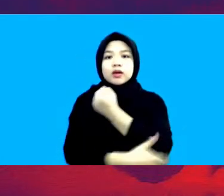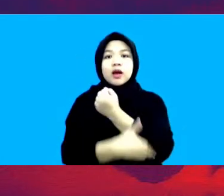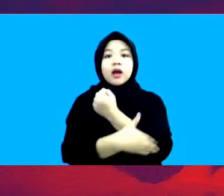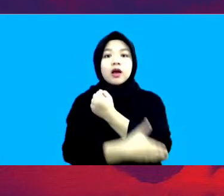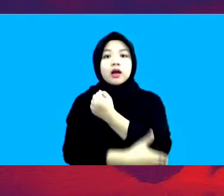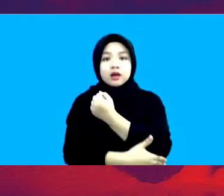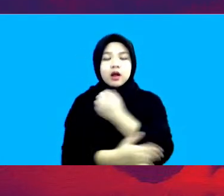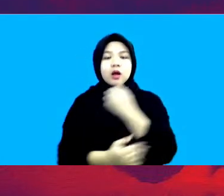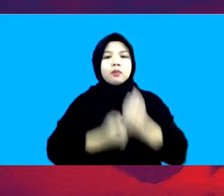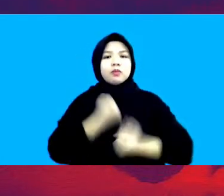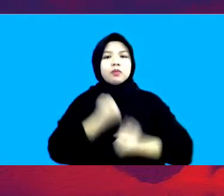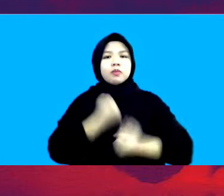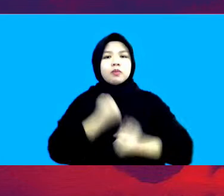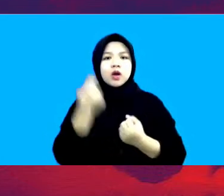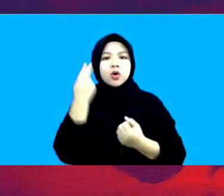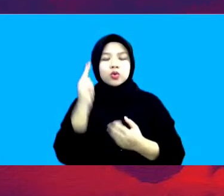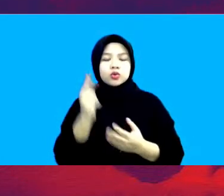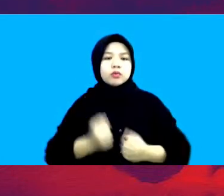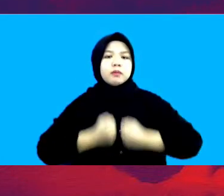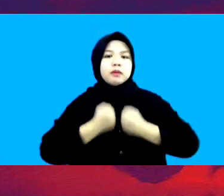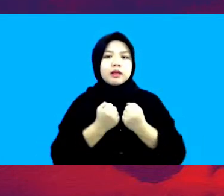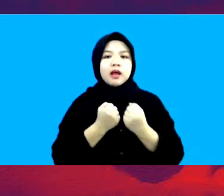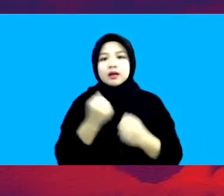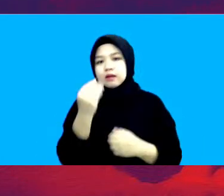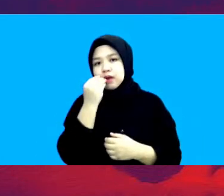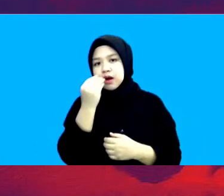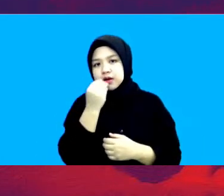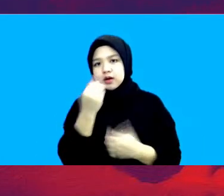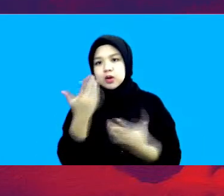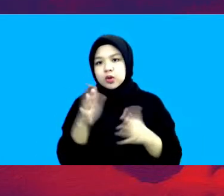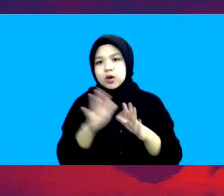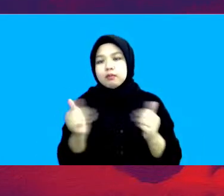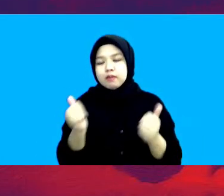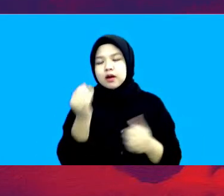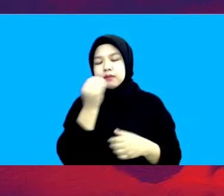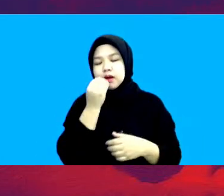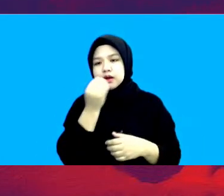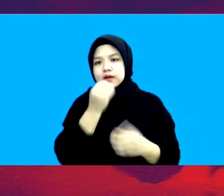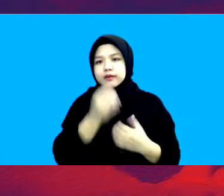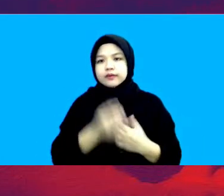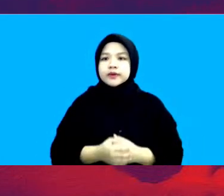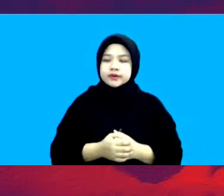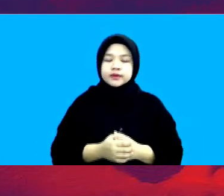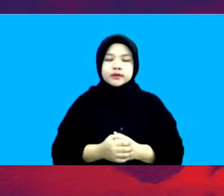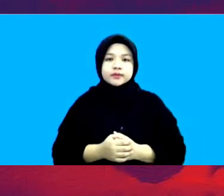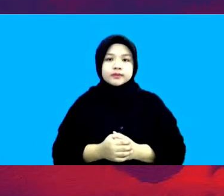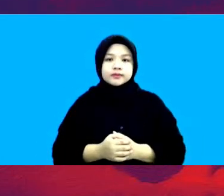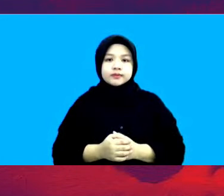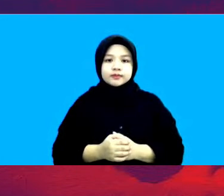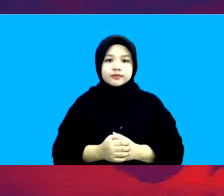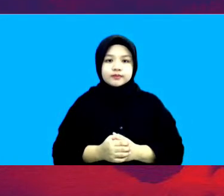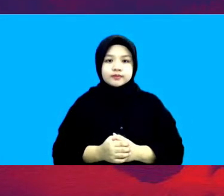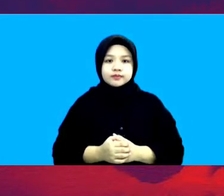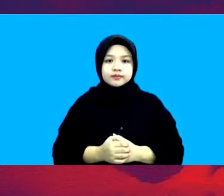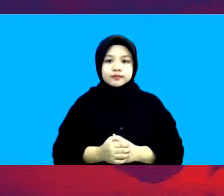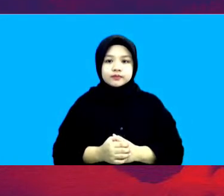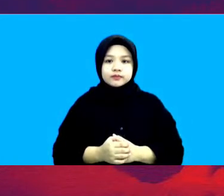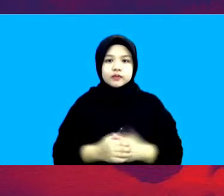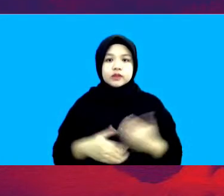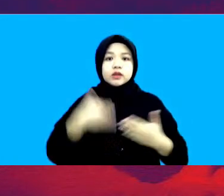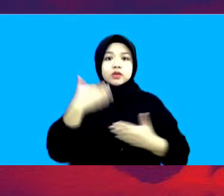of food insecurity. Now, next slide, just to give you again, perspective as to how